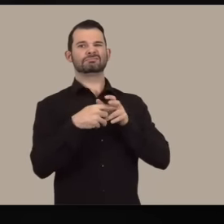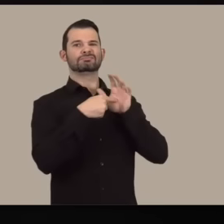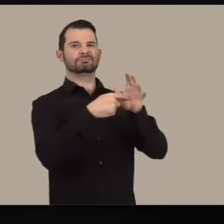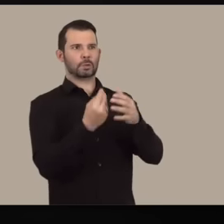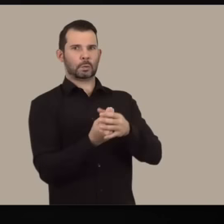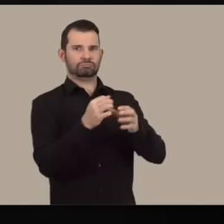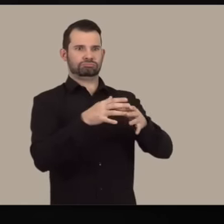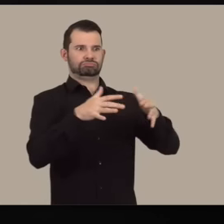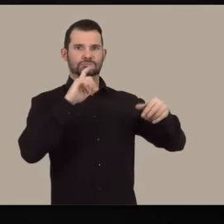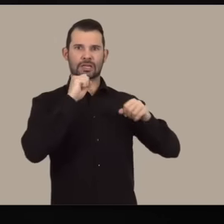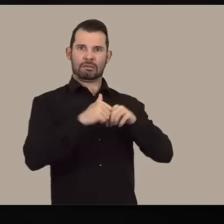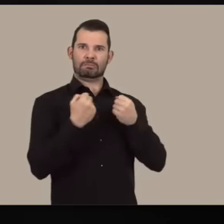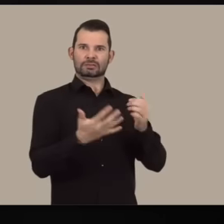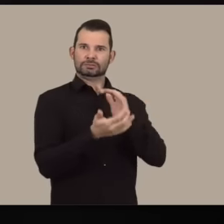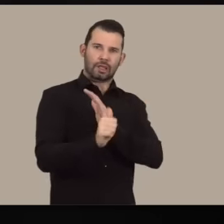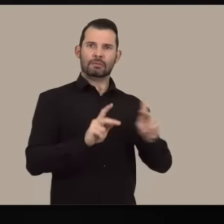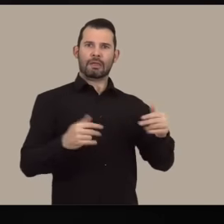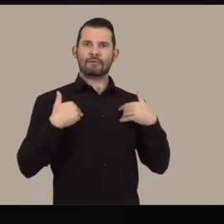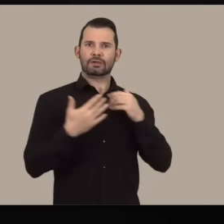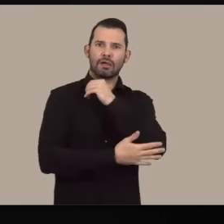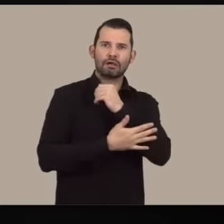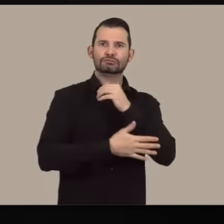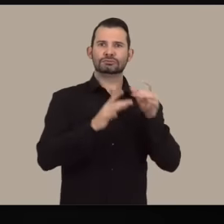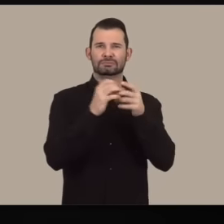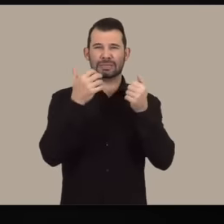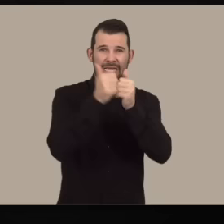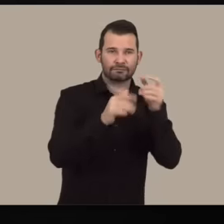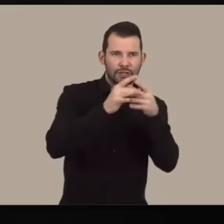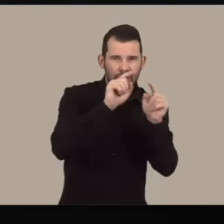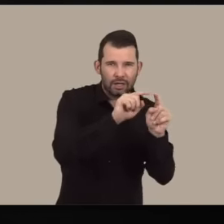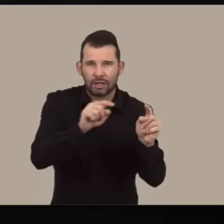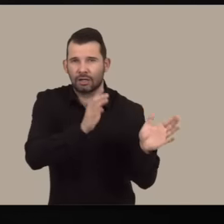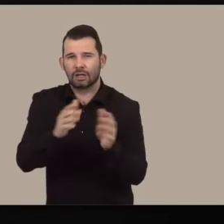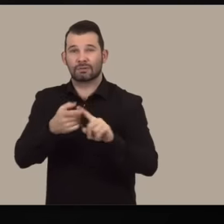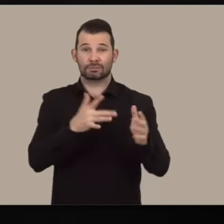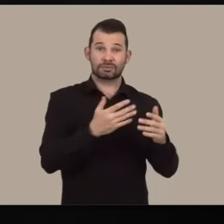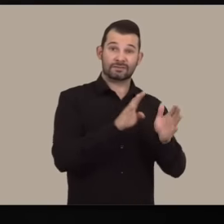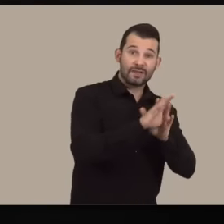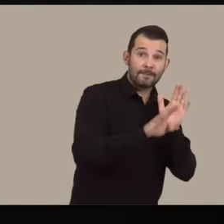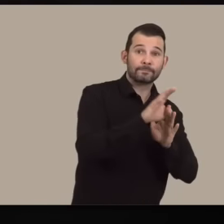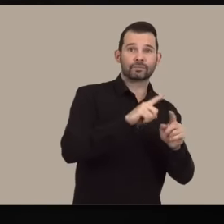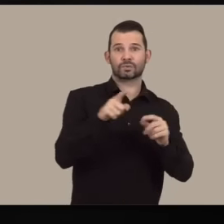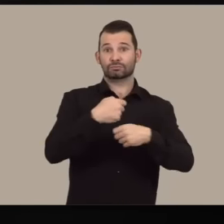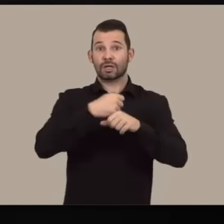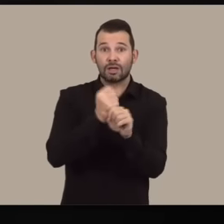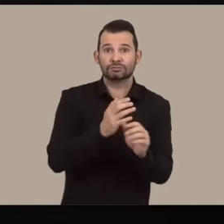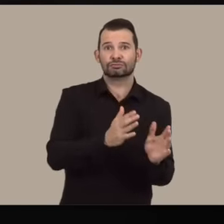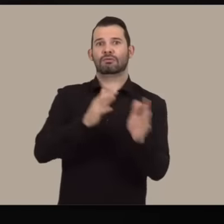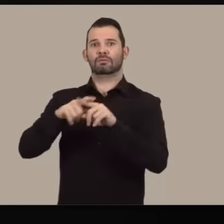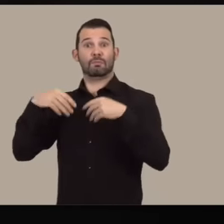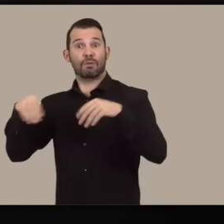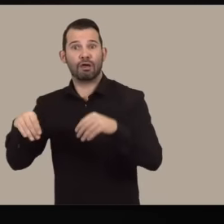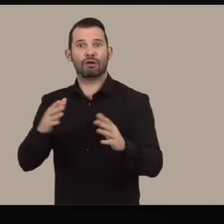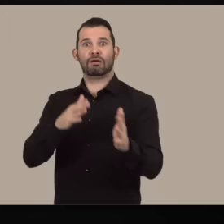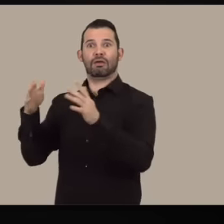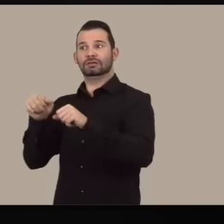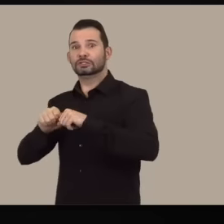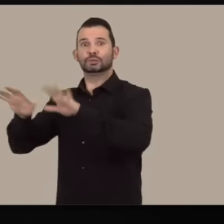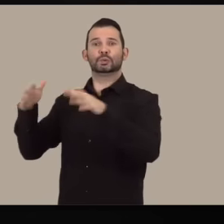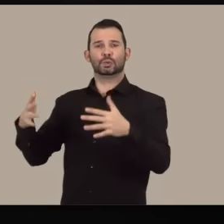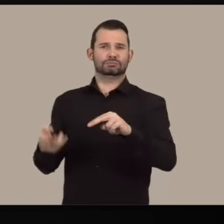year over year. This represents the growing pool of talent of our country in every value chain, from development